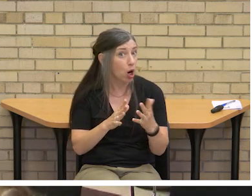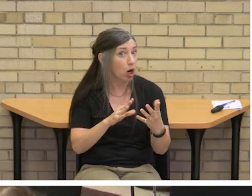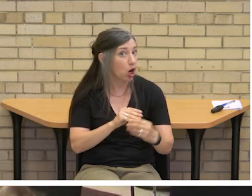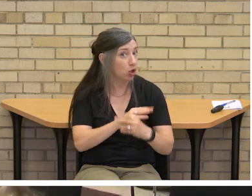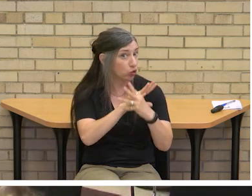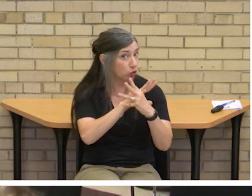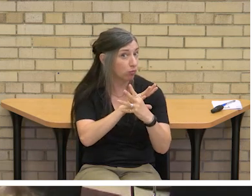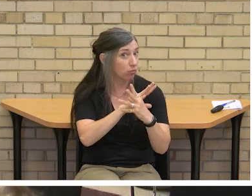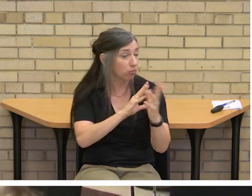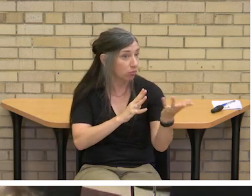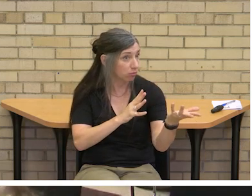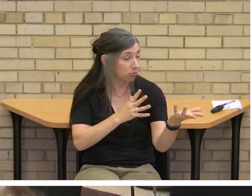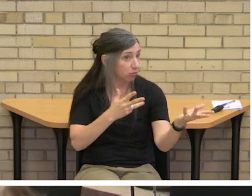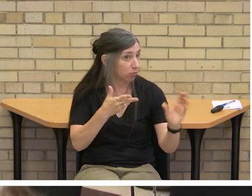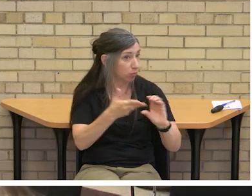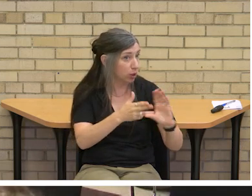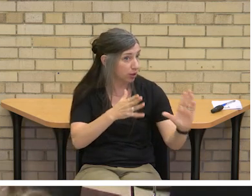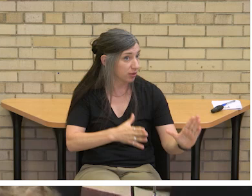Yeah.